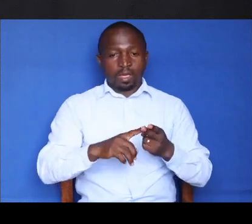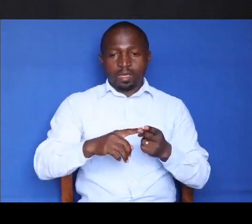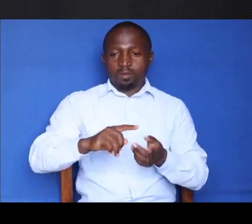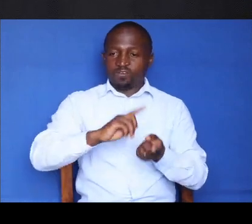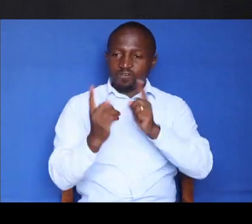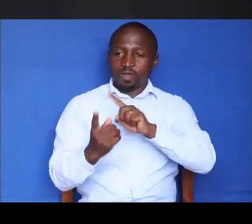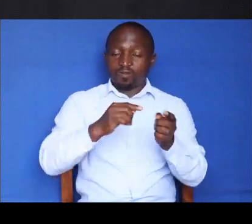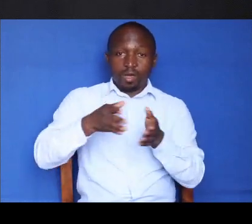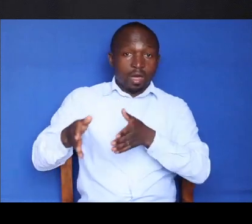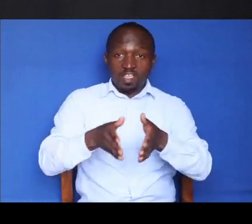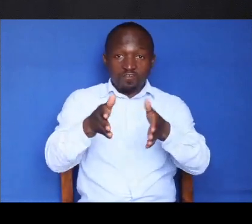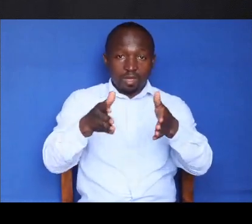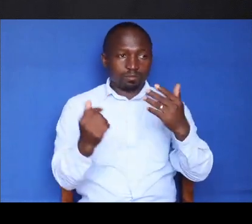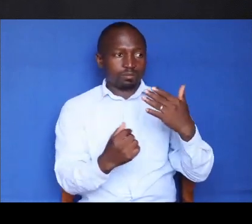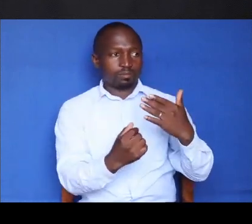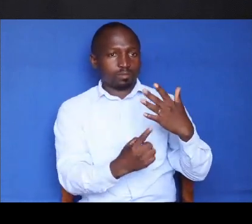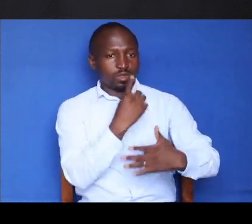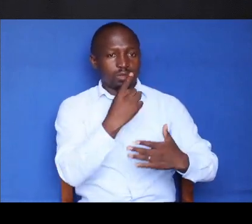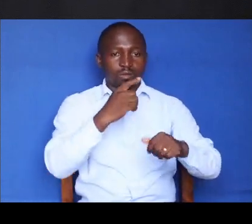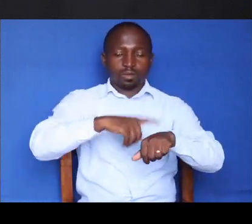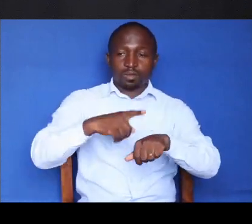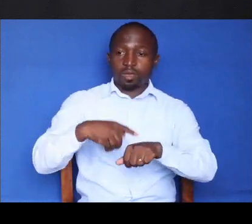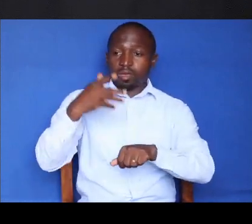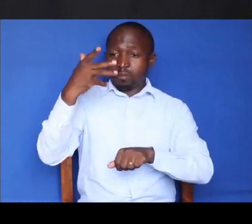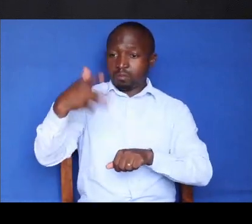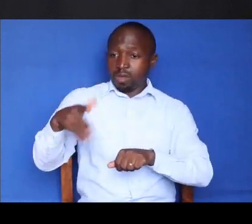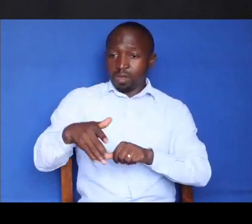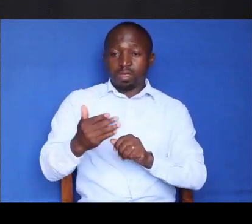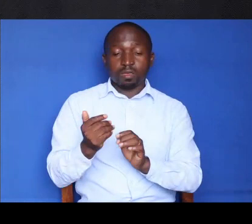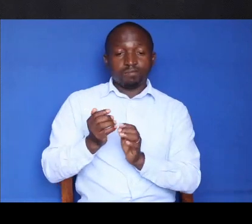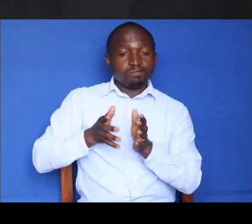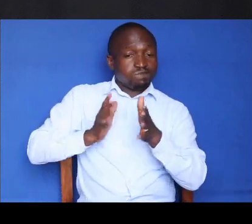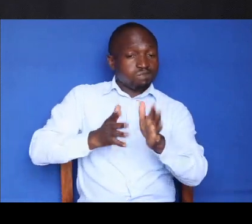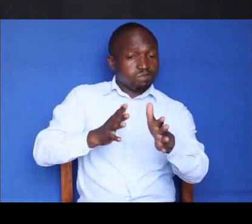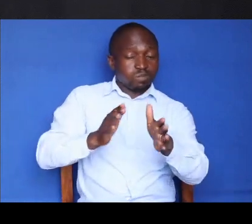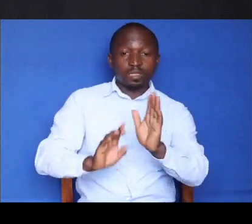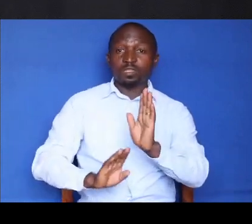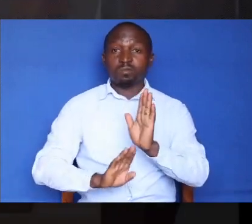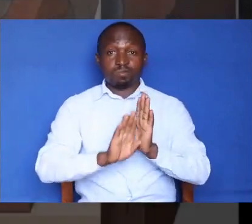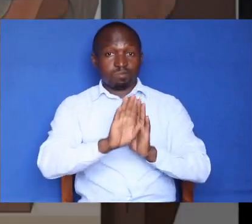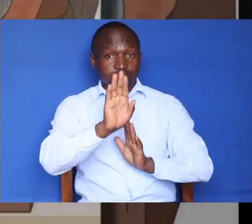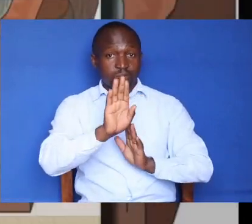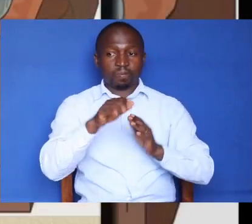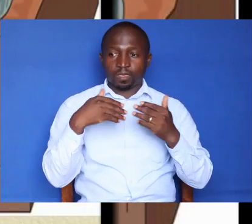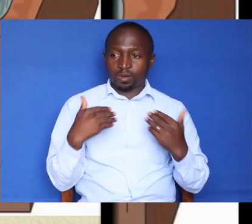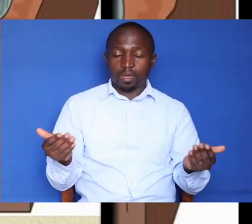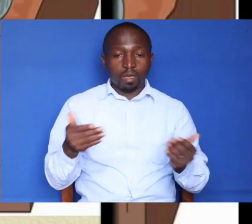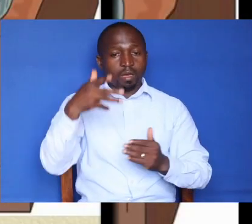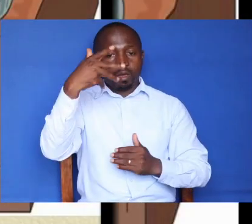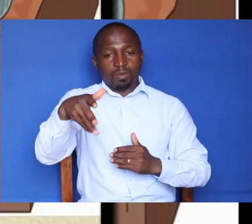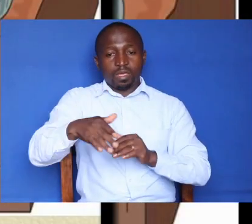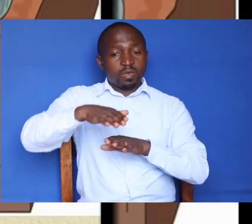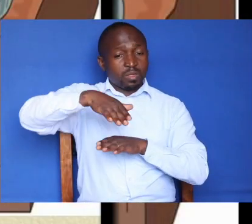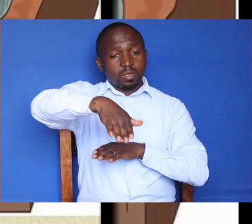seen river rejuvenation occurs as water flow gradient increases. Now,